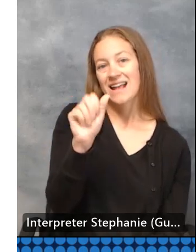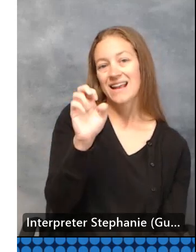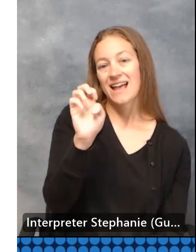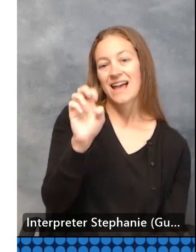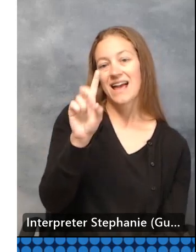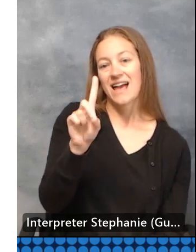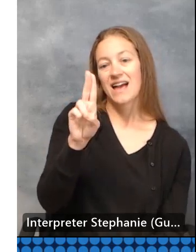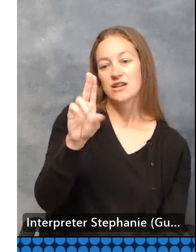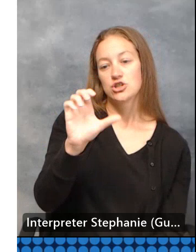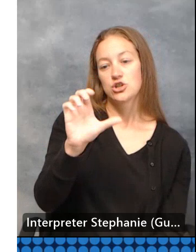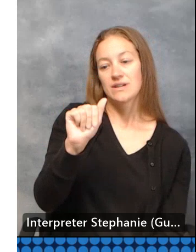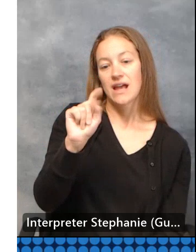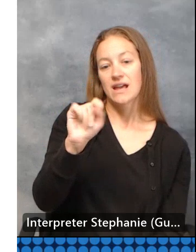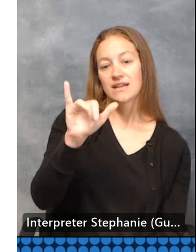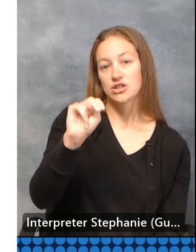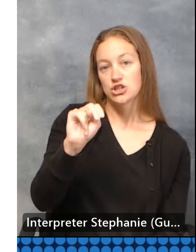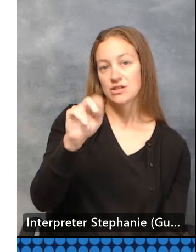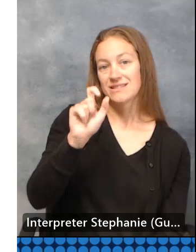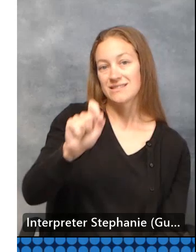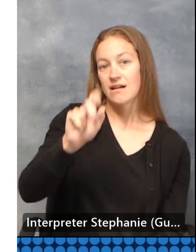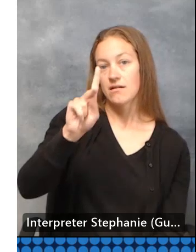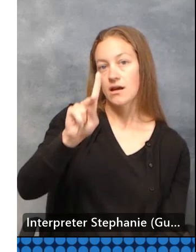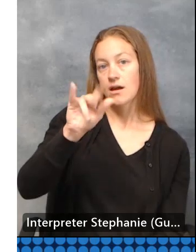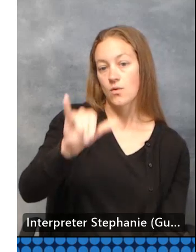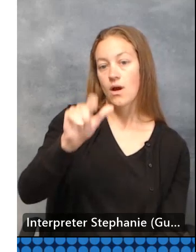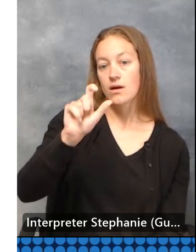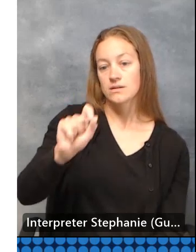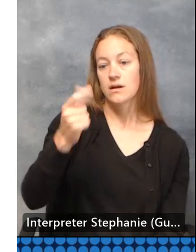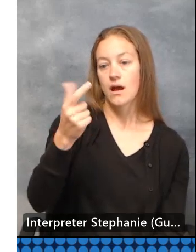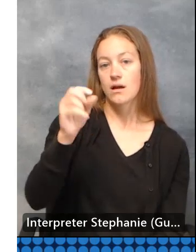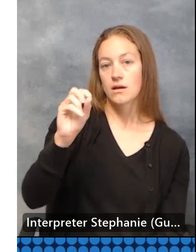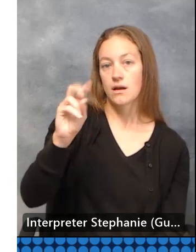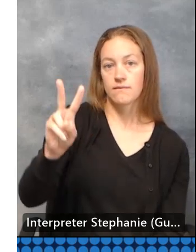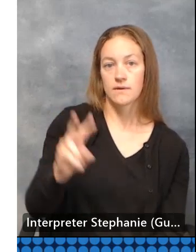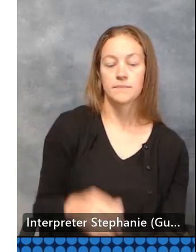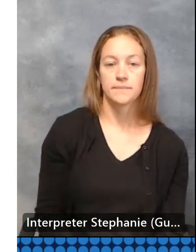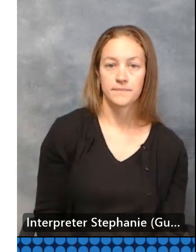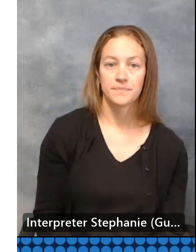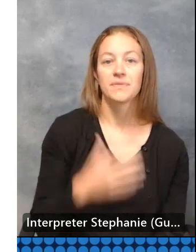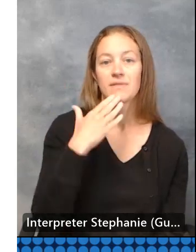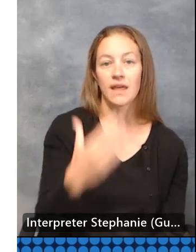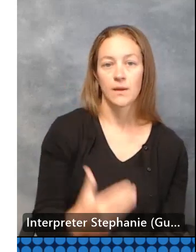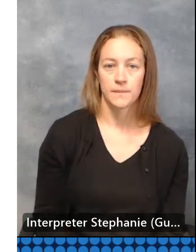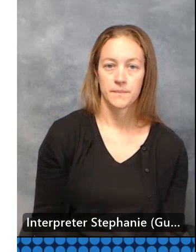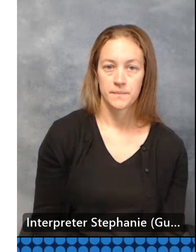Veronica.Sullivan@education.ky.gov. Thank you.